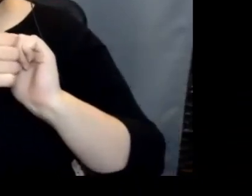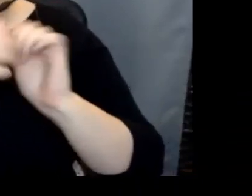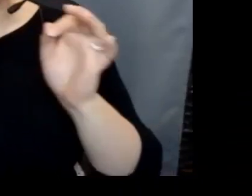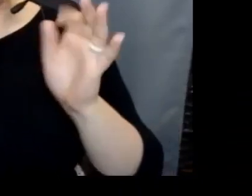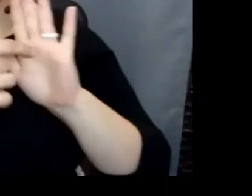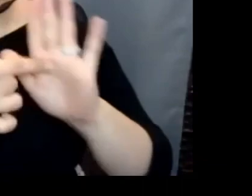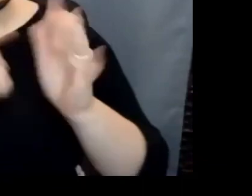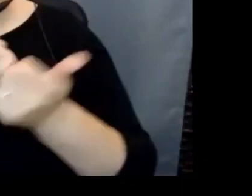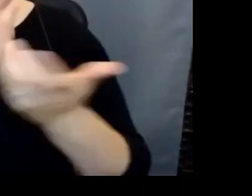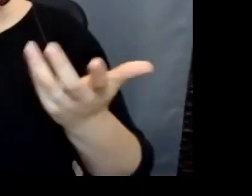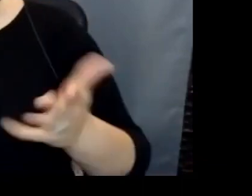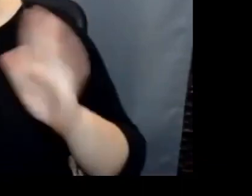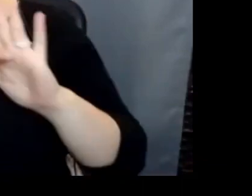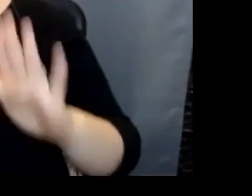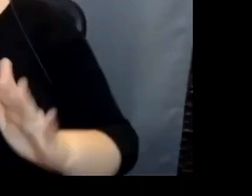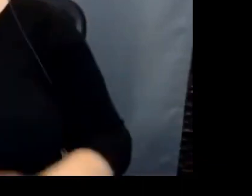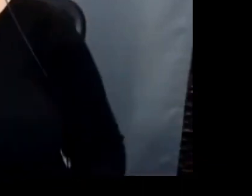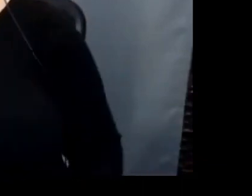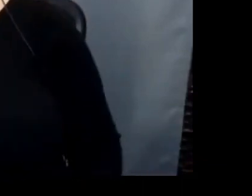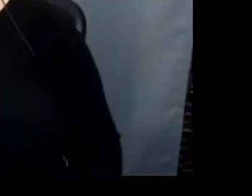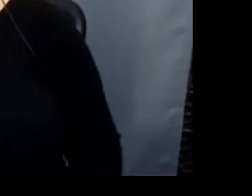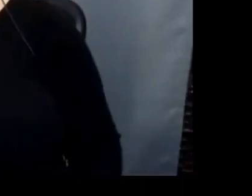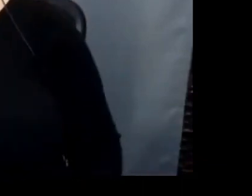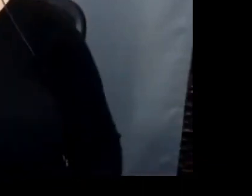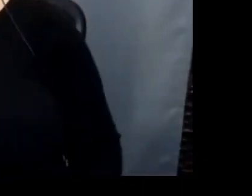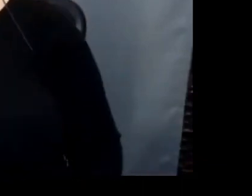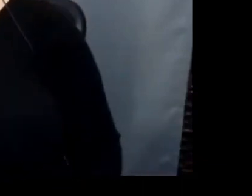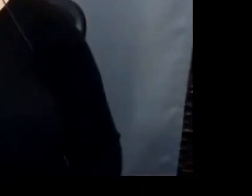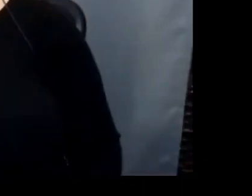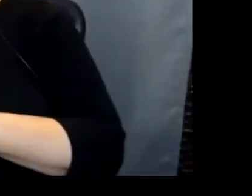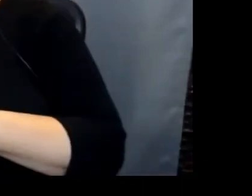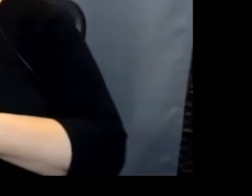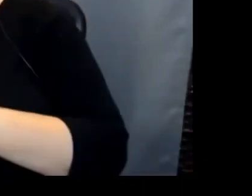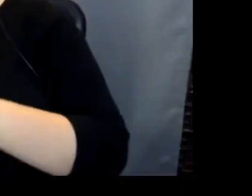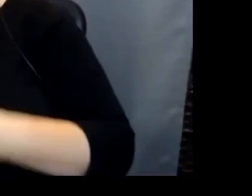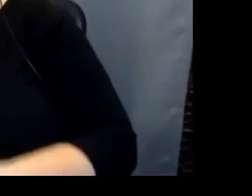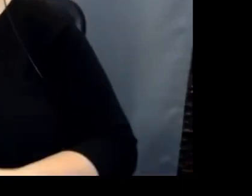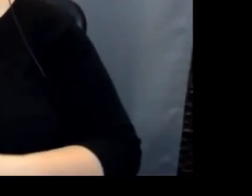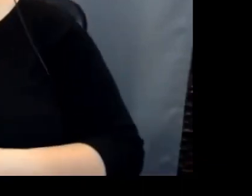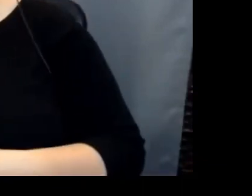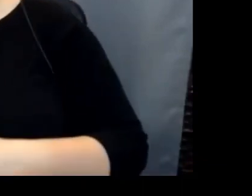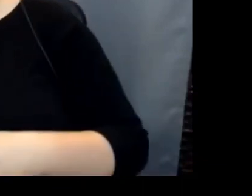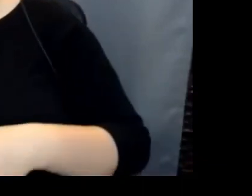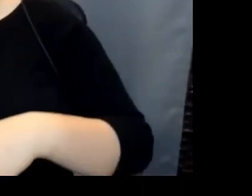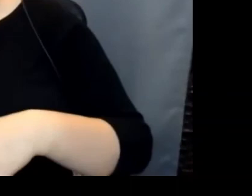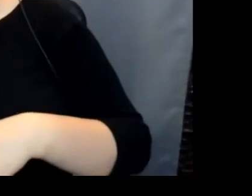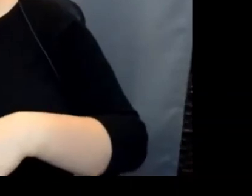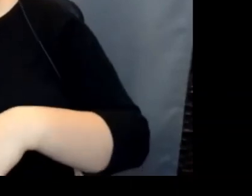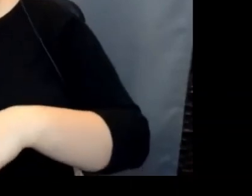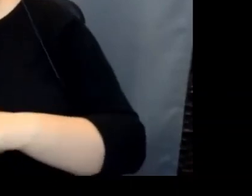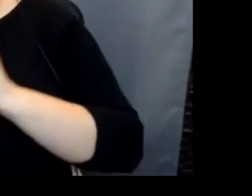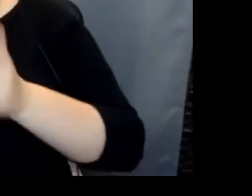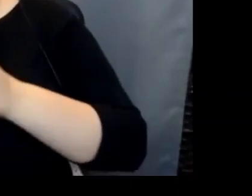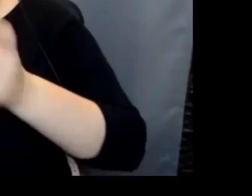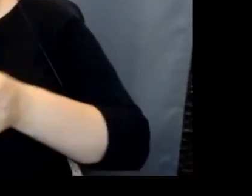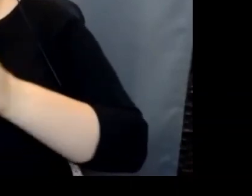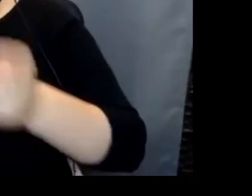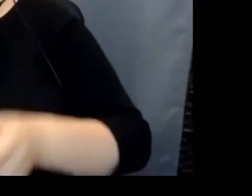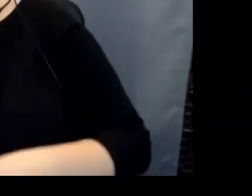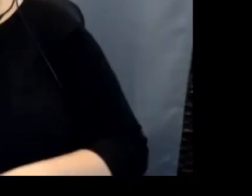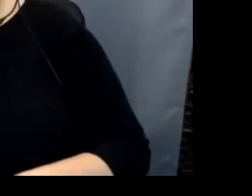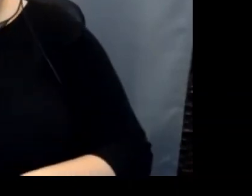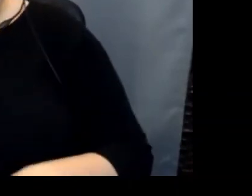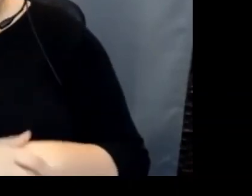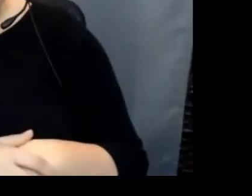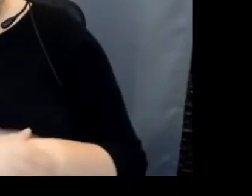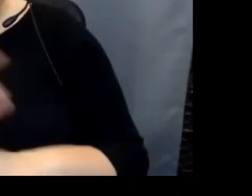the gifting feature that we have there. We actually set up their own gifting website and have people contribute through that, which